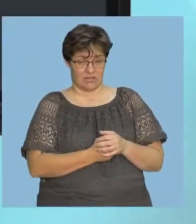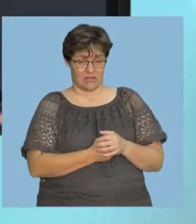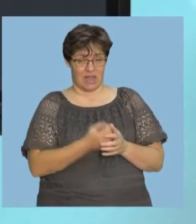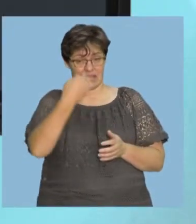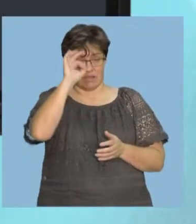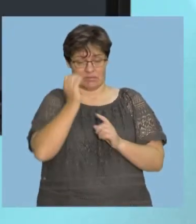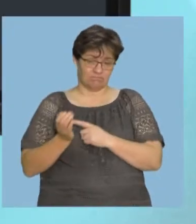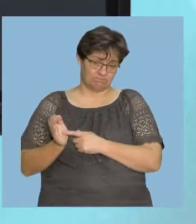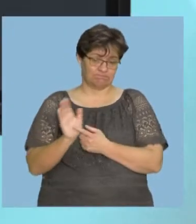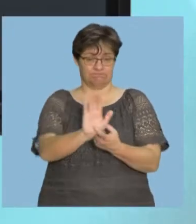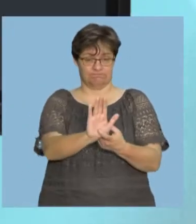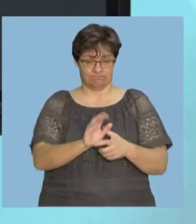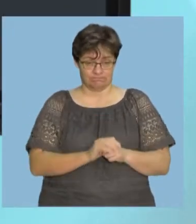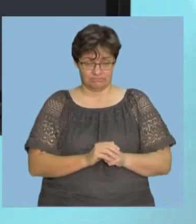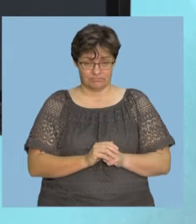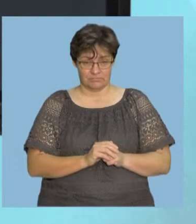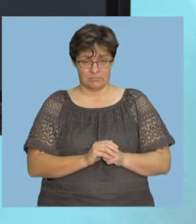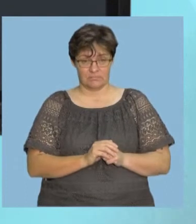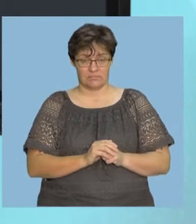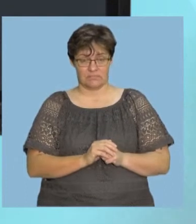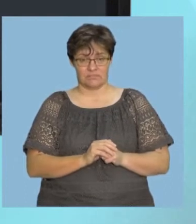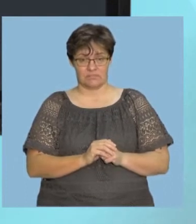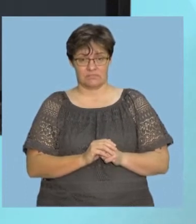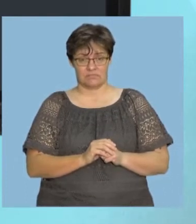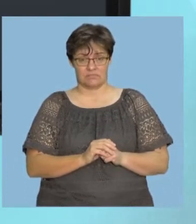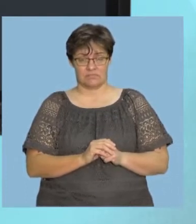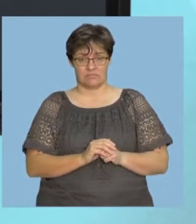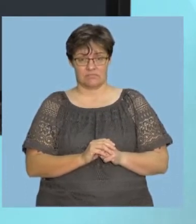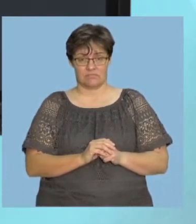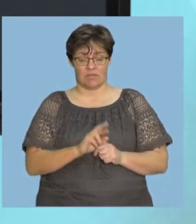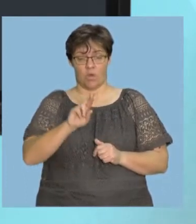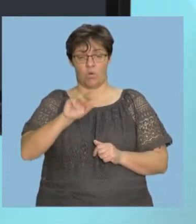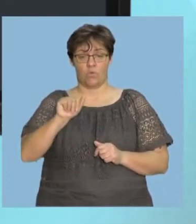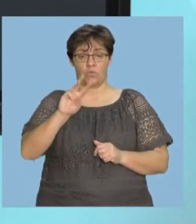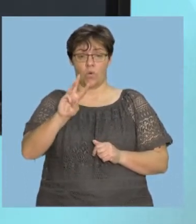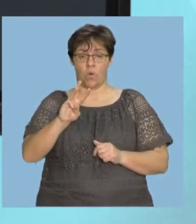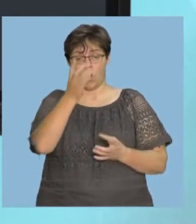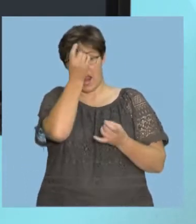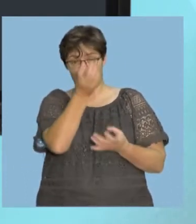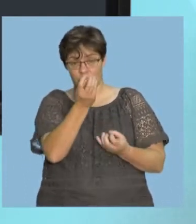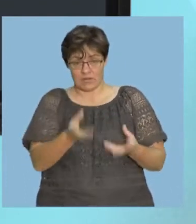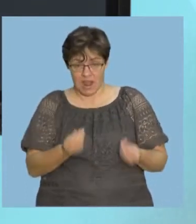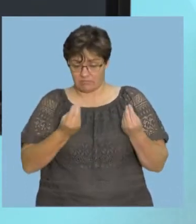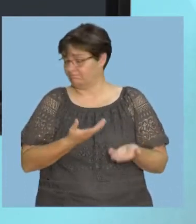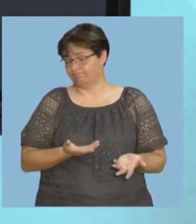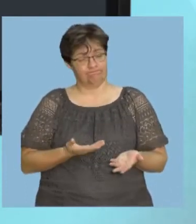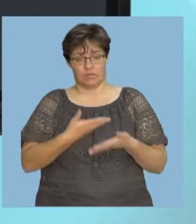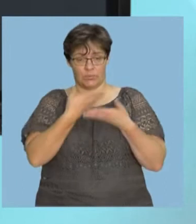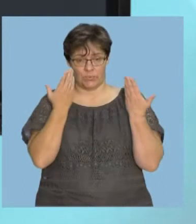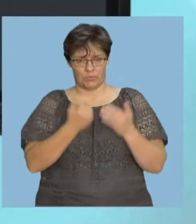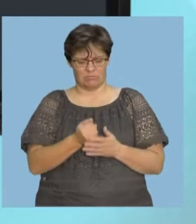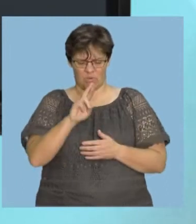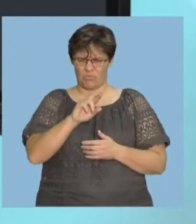the government, I think, we don't have the raw data. What do we mean